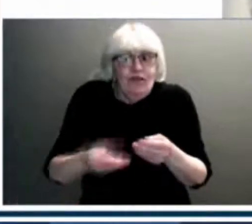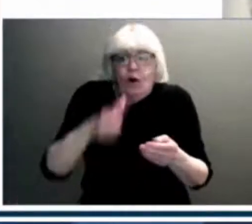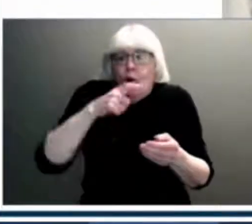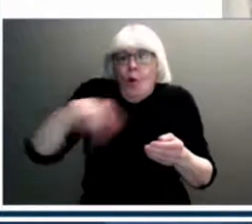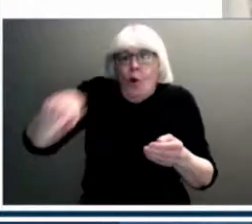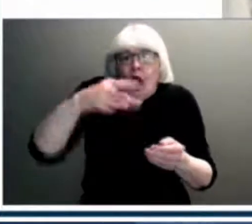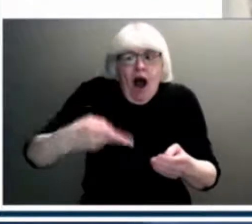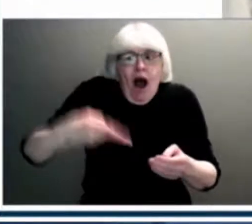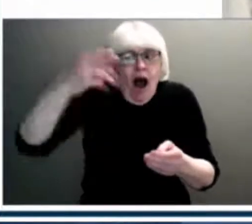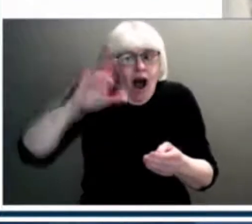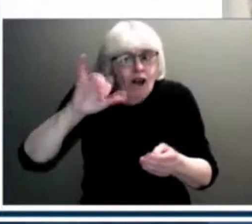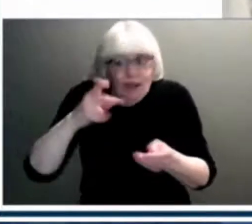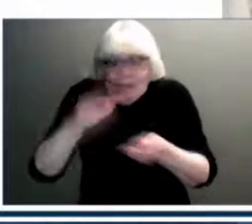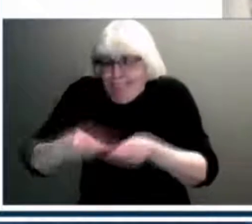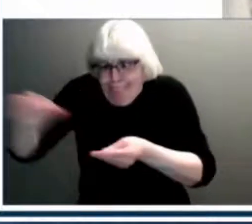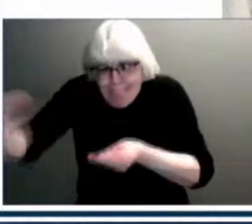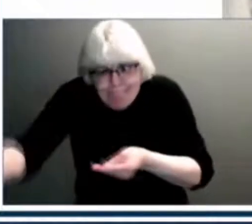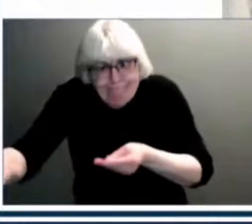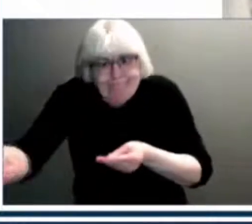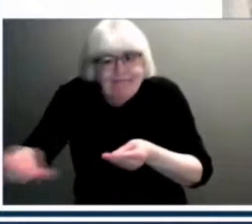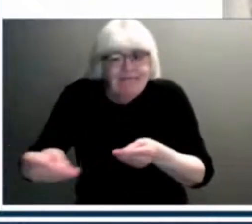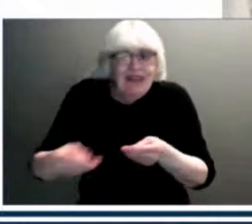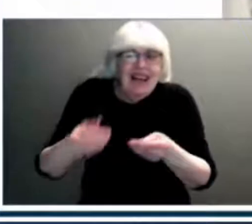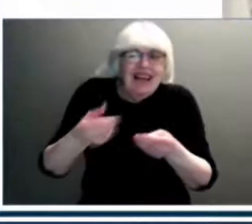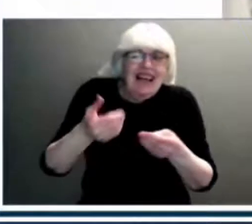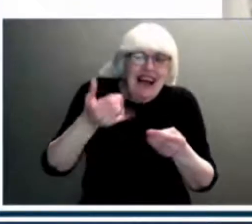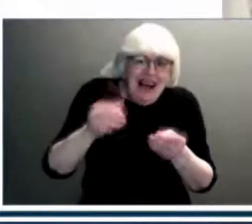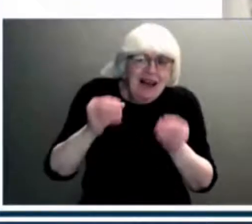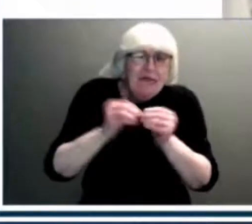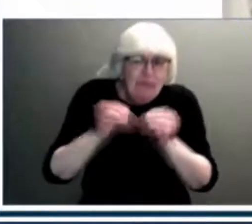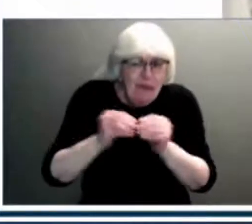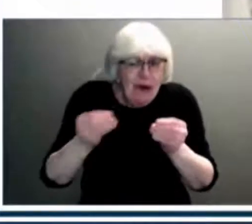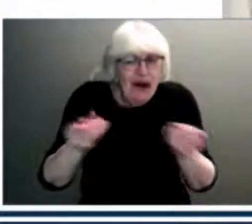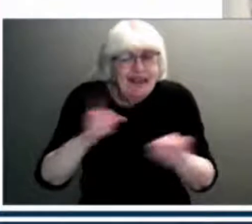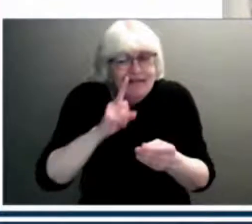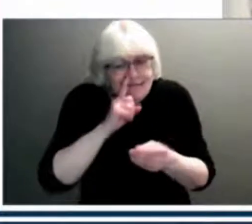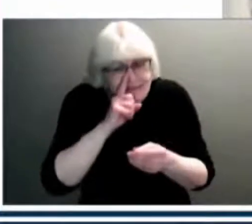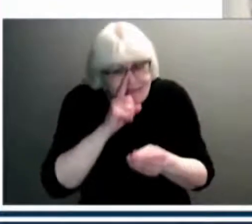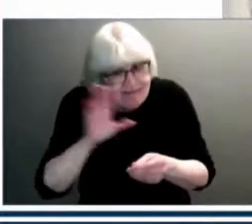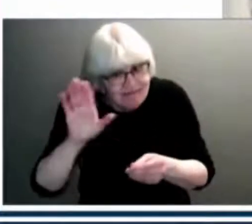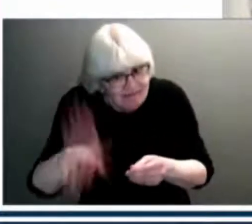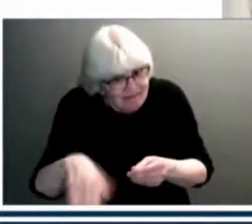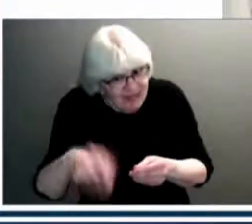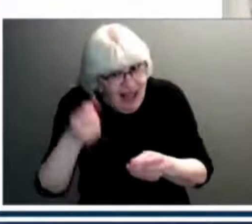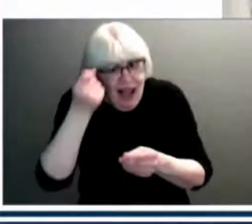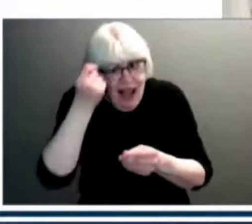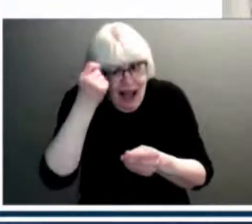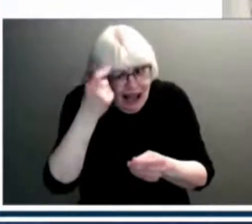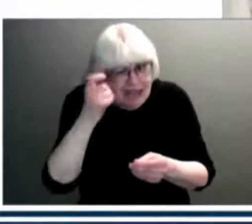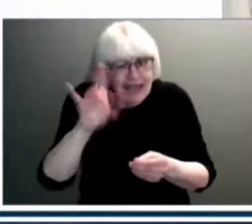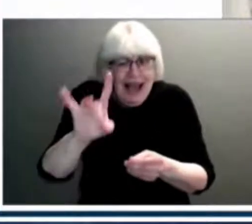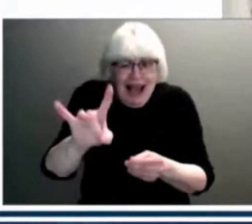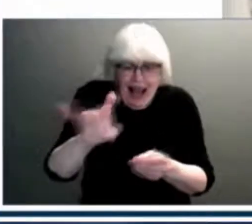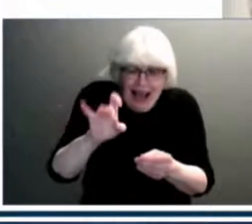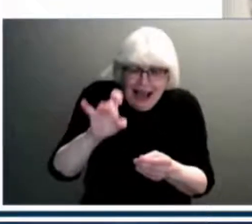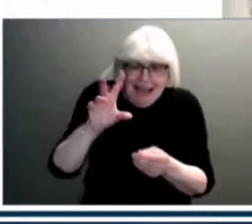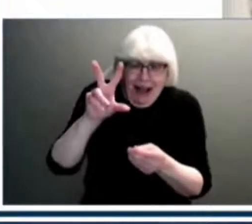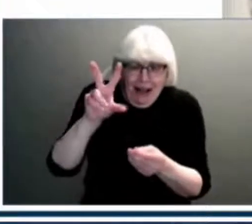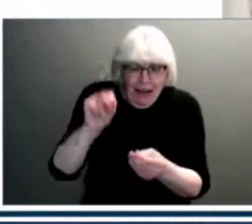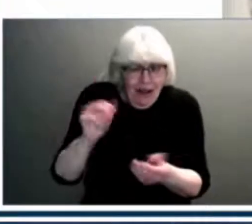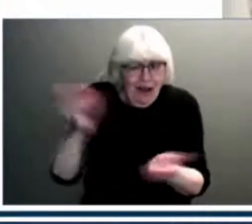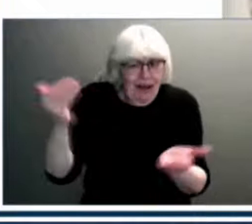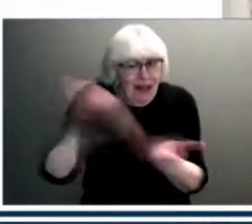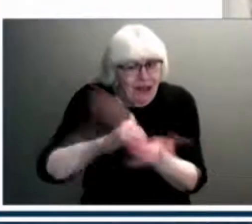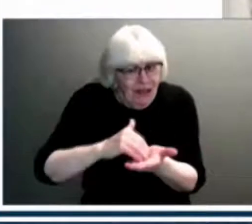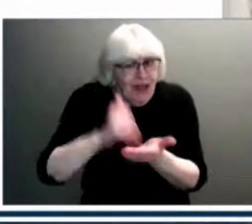tests, but 830,000 tests a week is almost a test for every single person in this province. And that is not